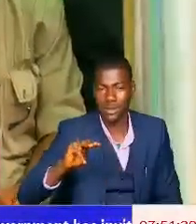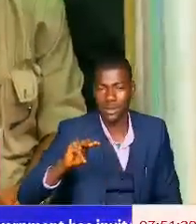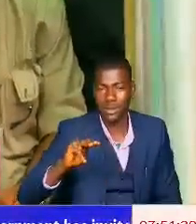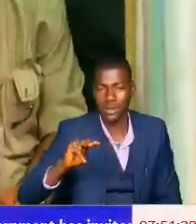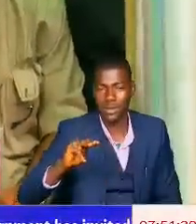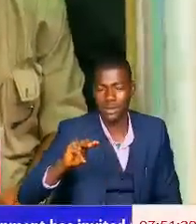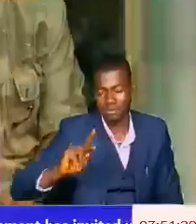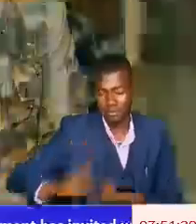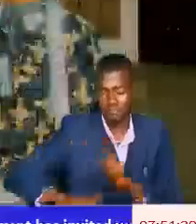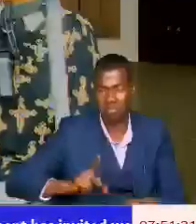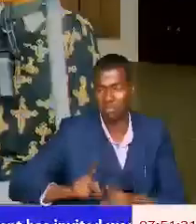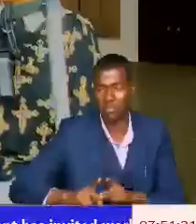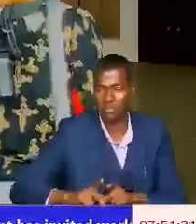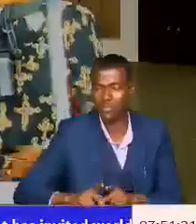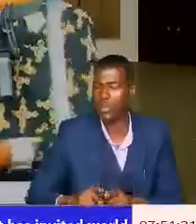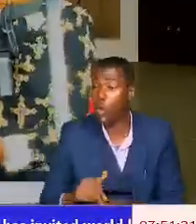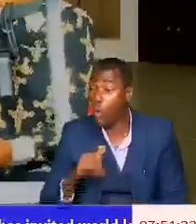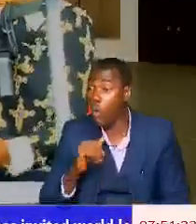no big gang, not team.